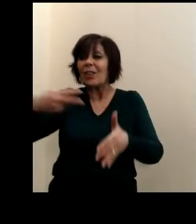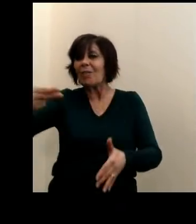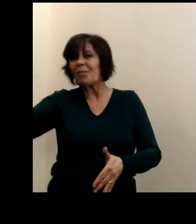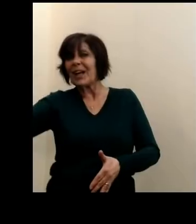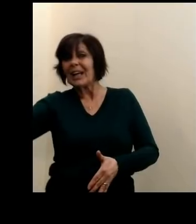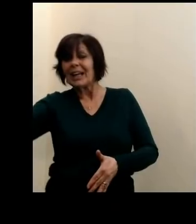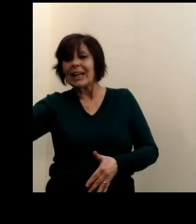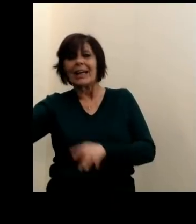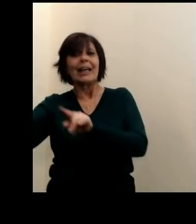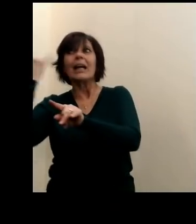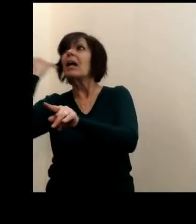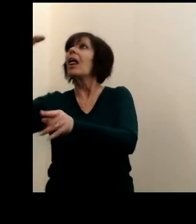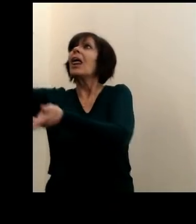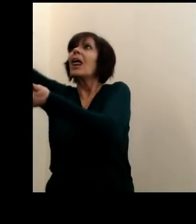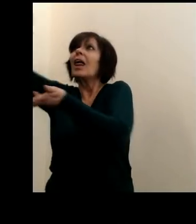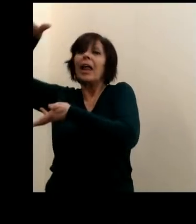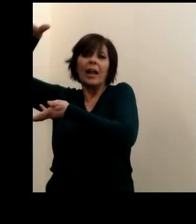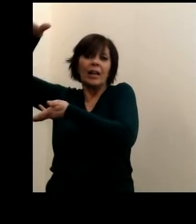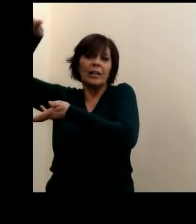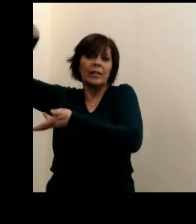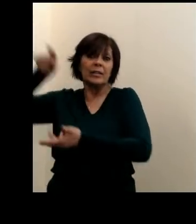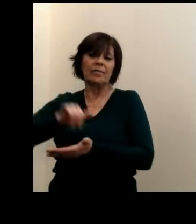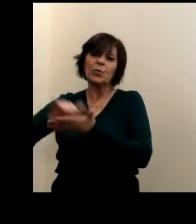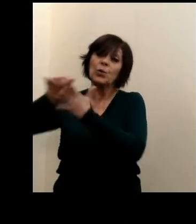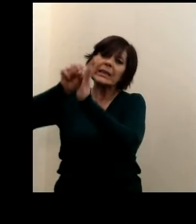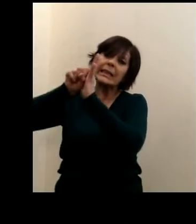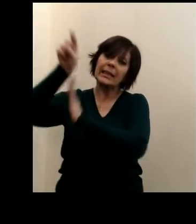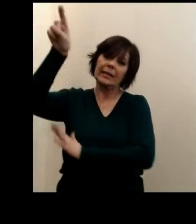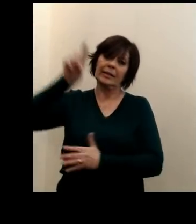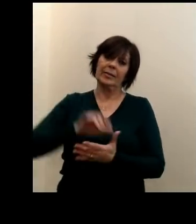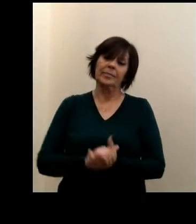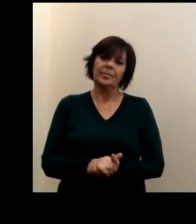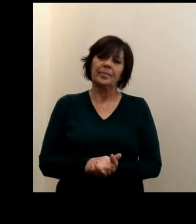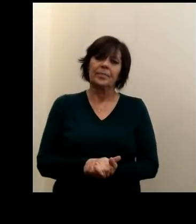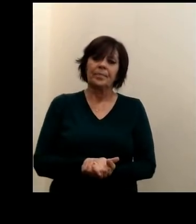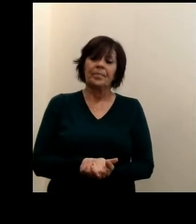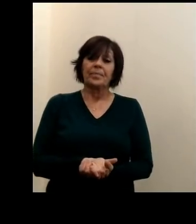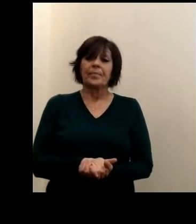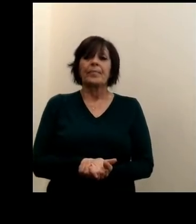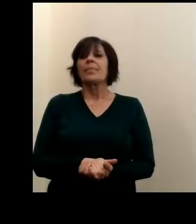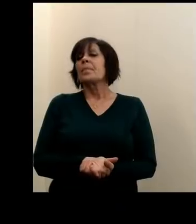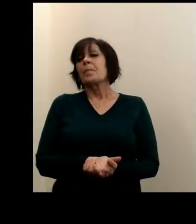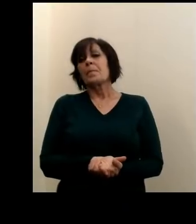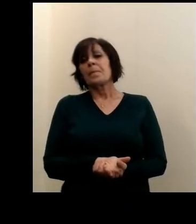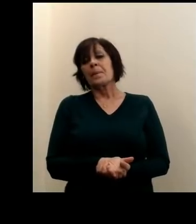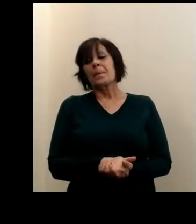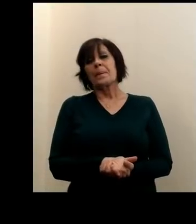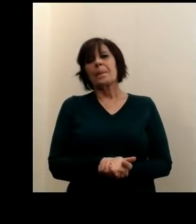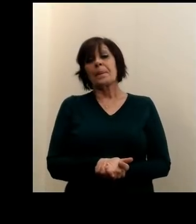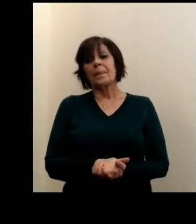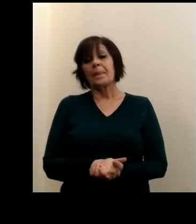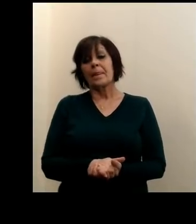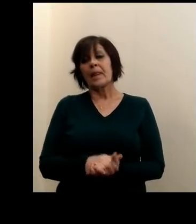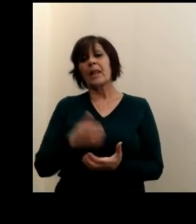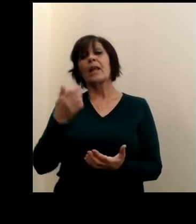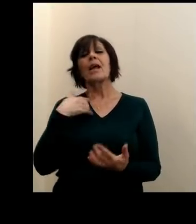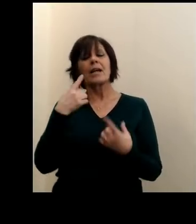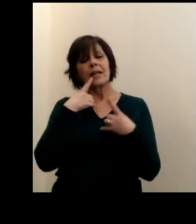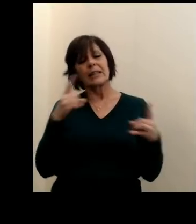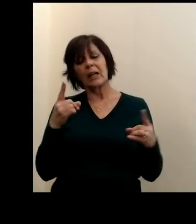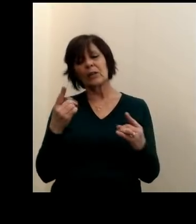days if we do not receive sufficient supply. As I put out on social media